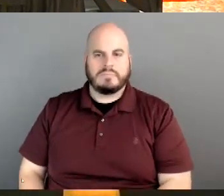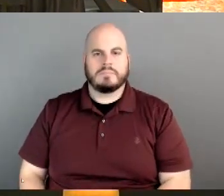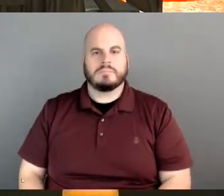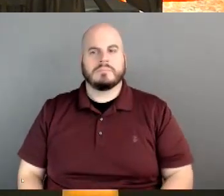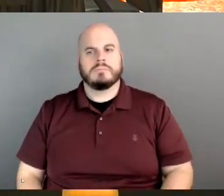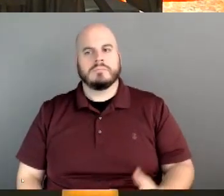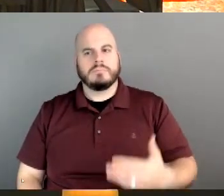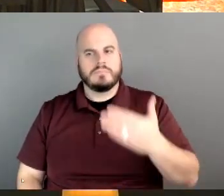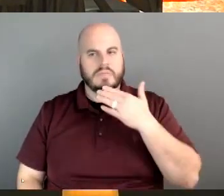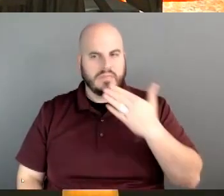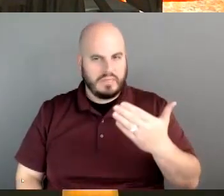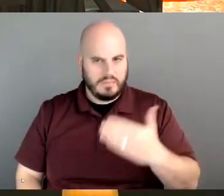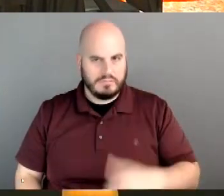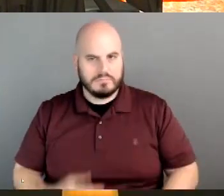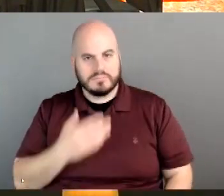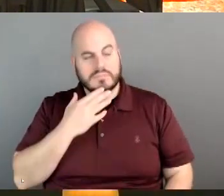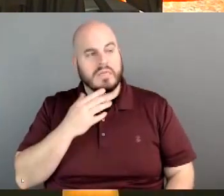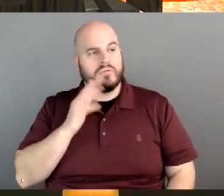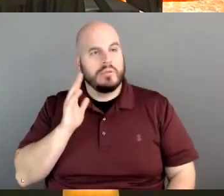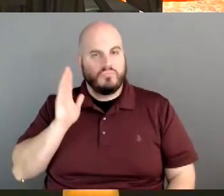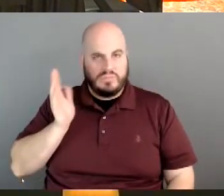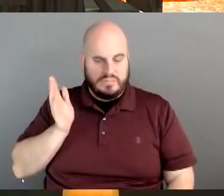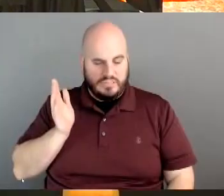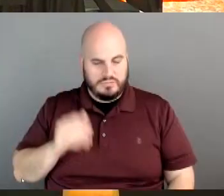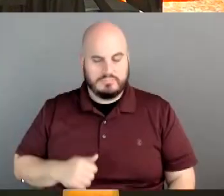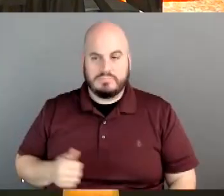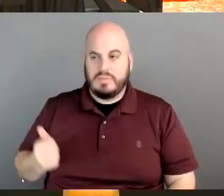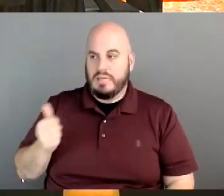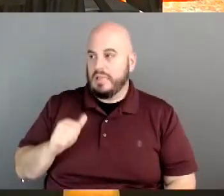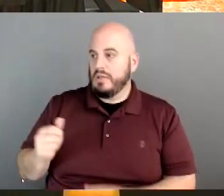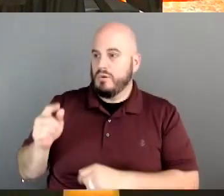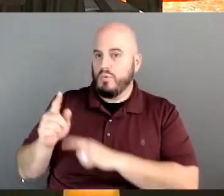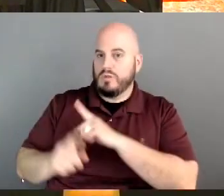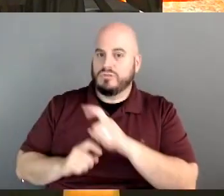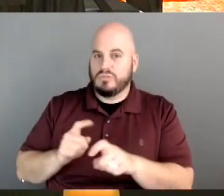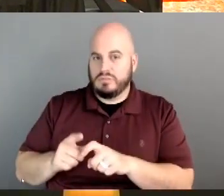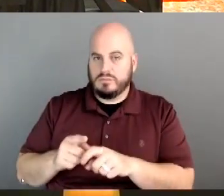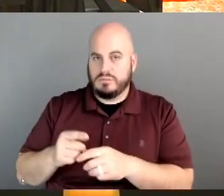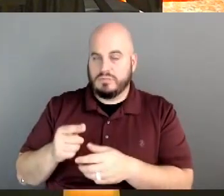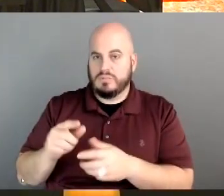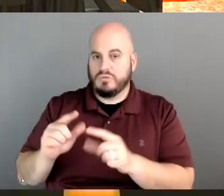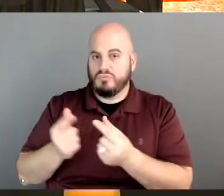Thanks, great presentation. Any questions of the group or comments?